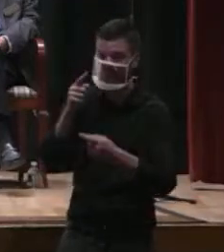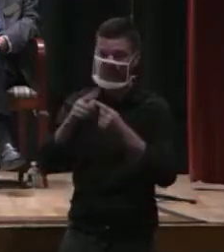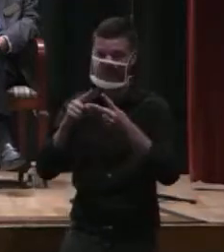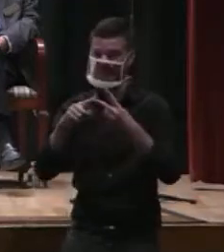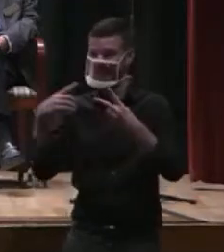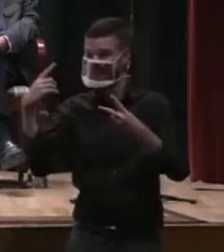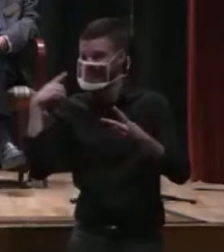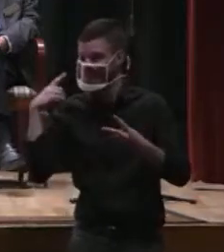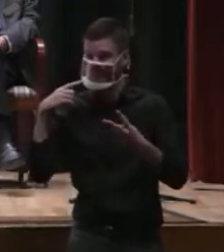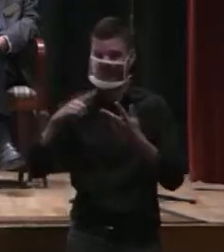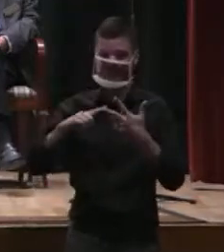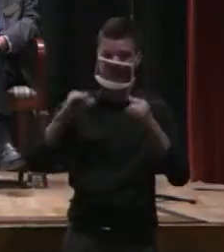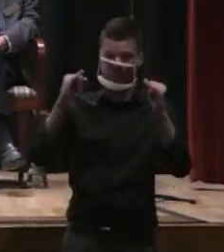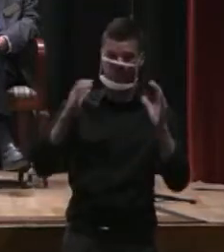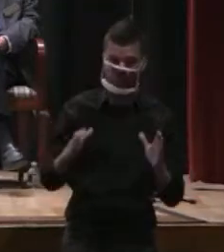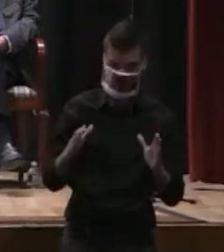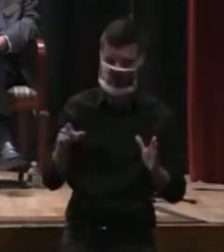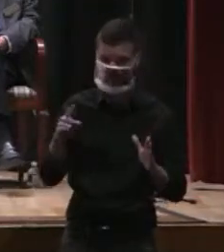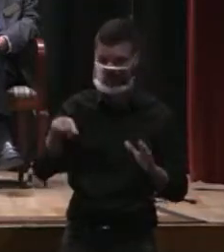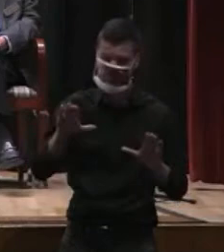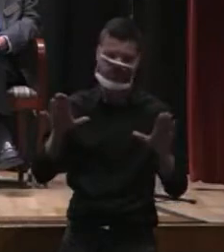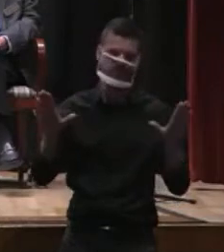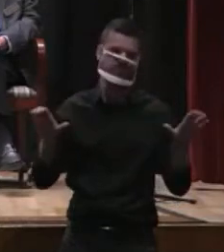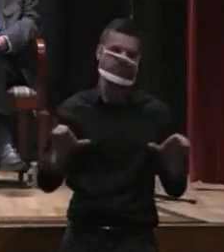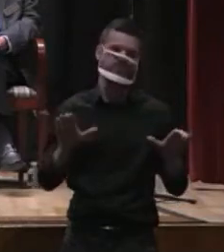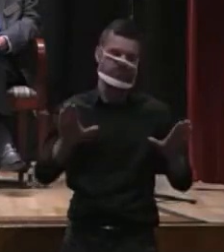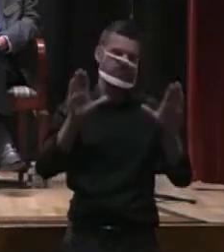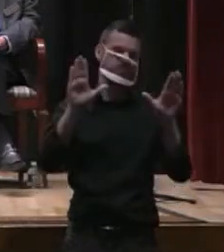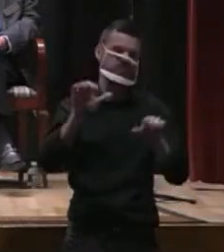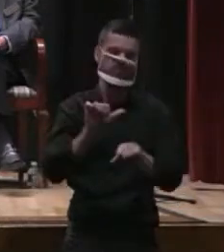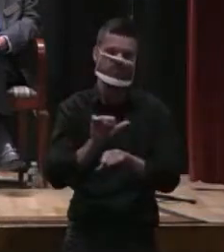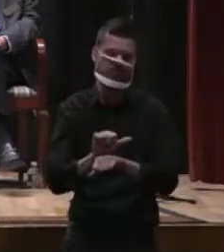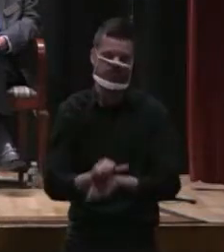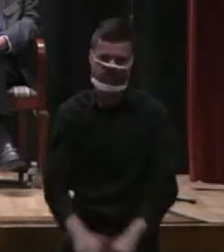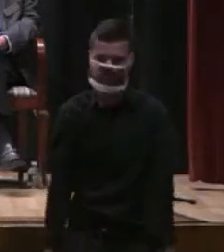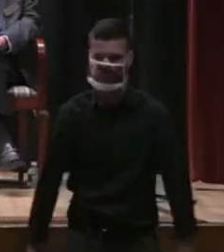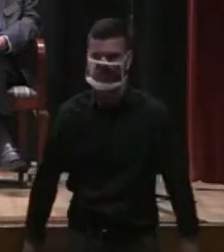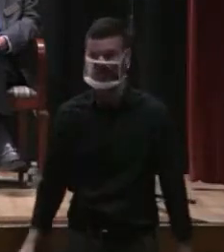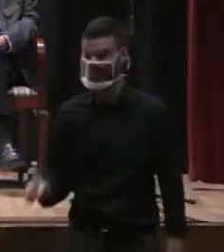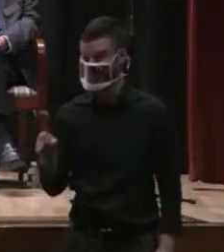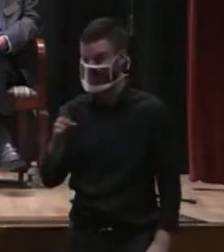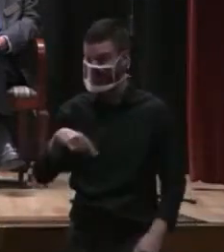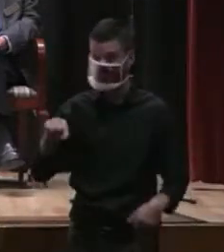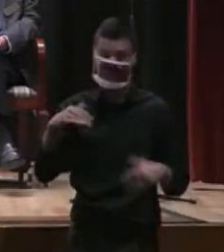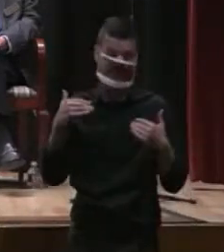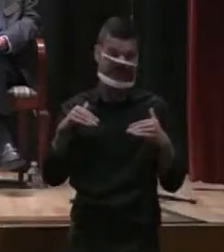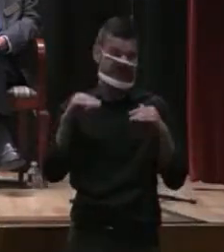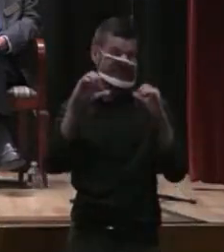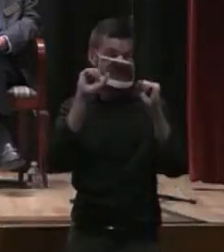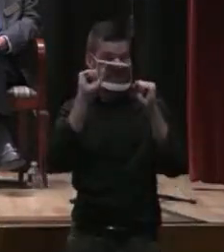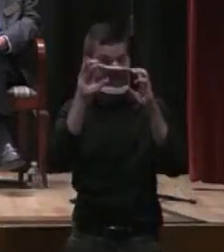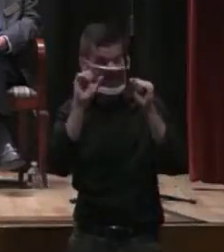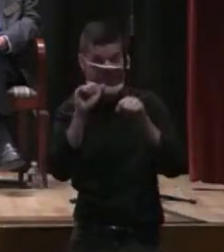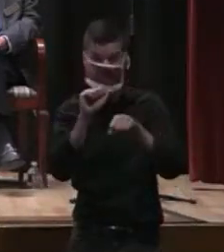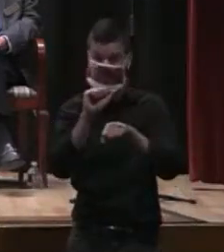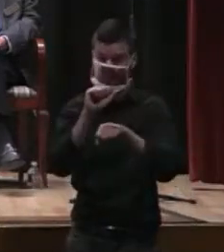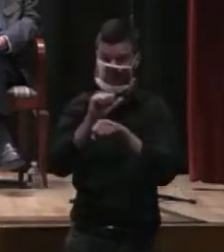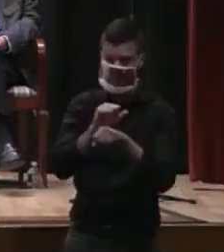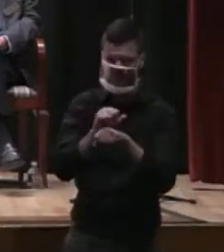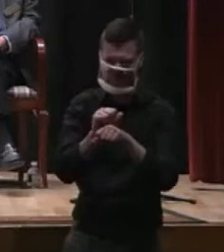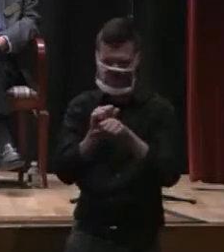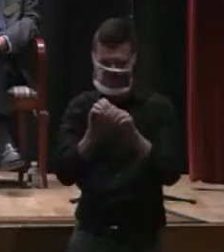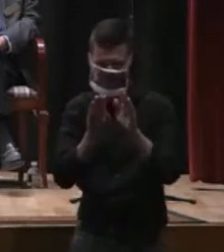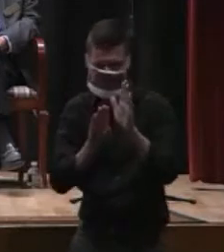Rideout, and our instructors have done a superb job. They've done an outstanding job in building that